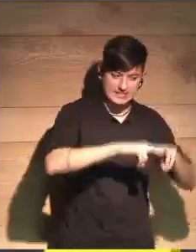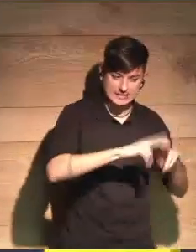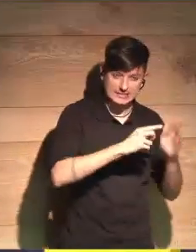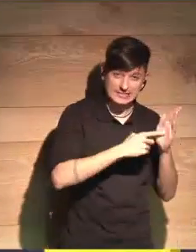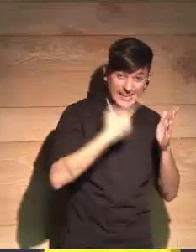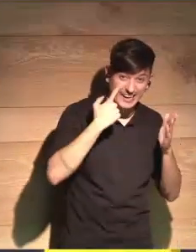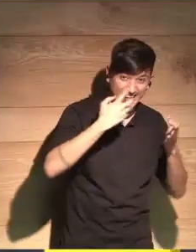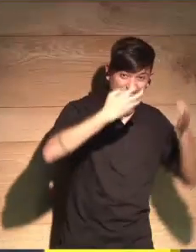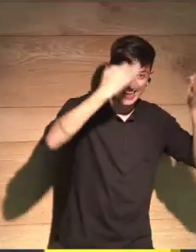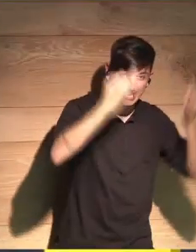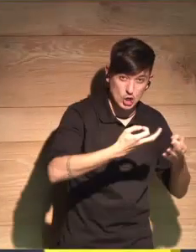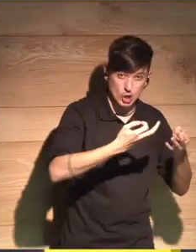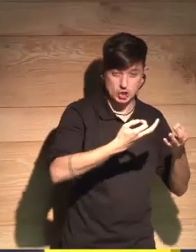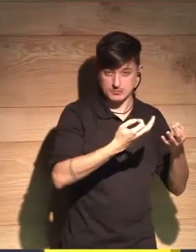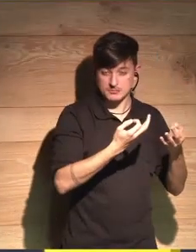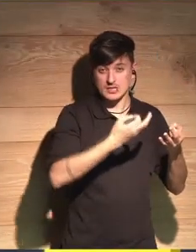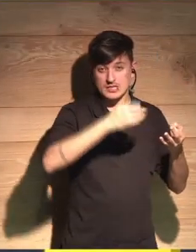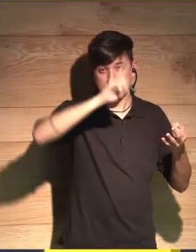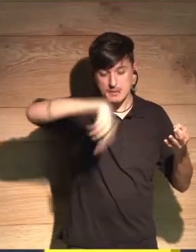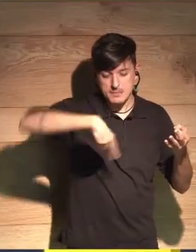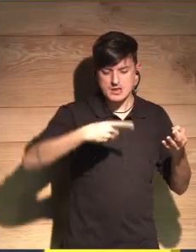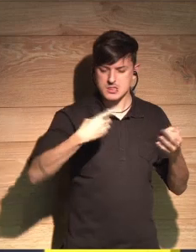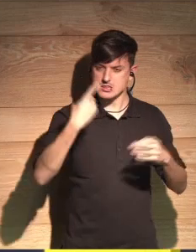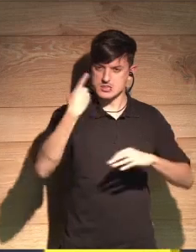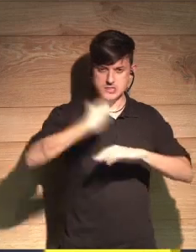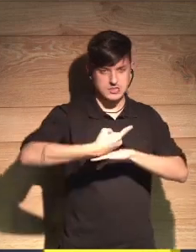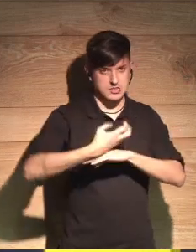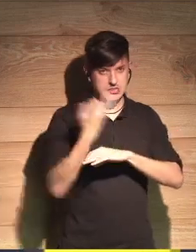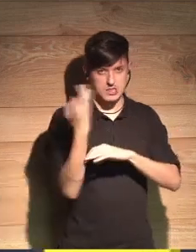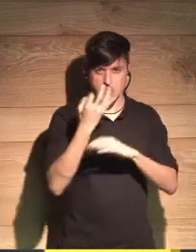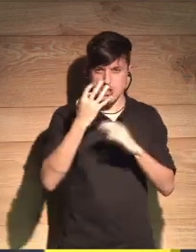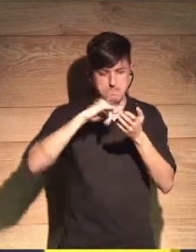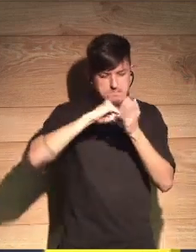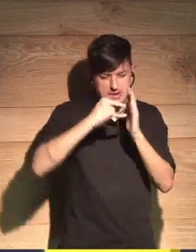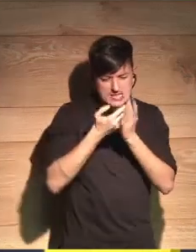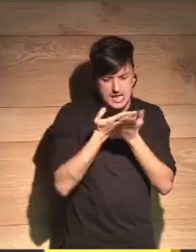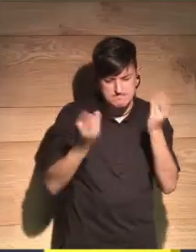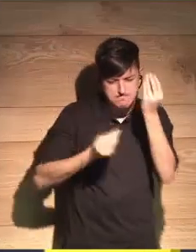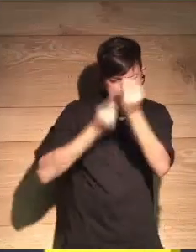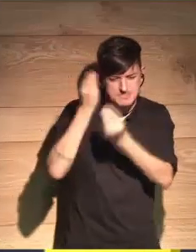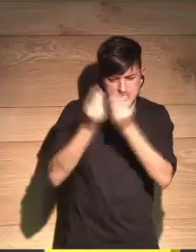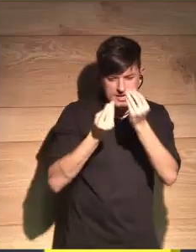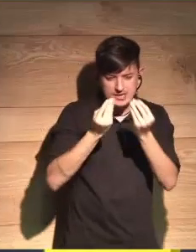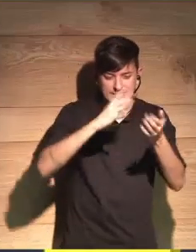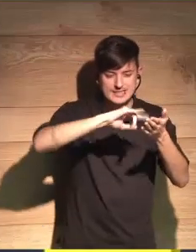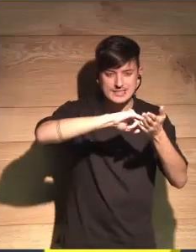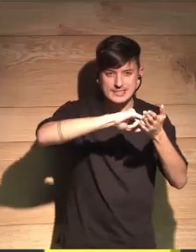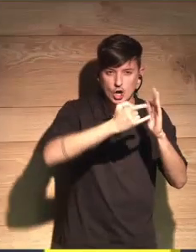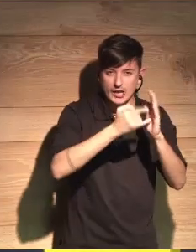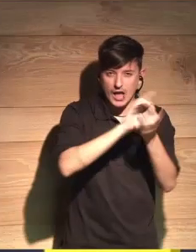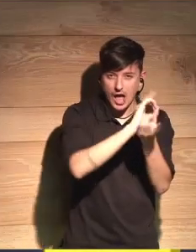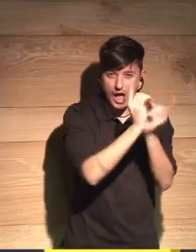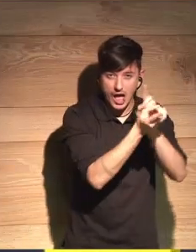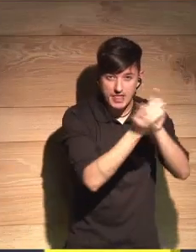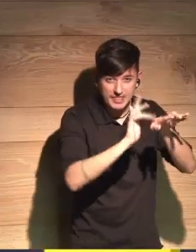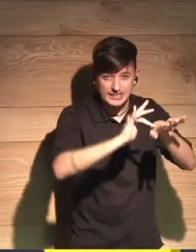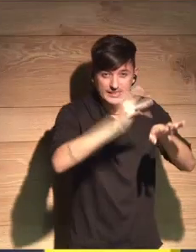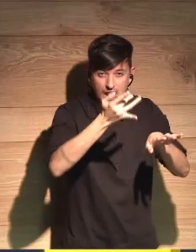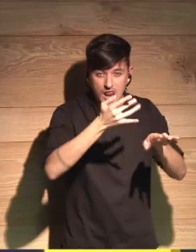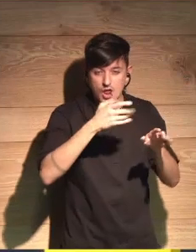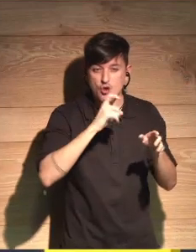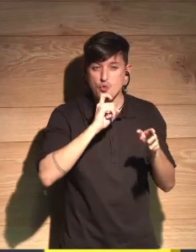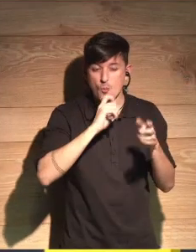not avoid us to have to analyze risks, so that we can wonder